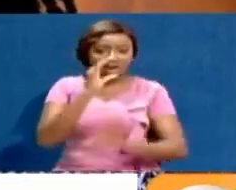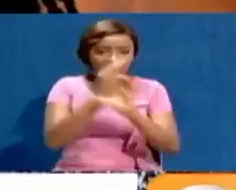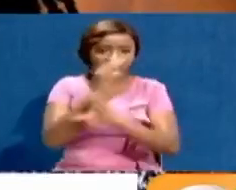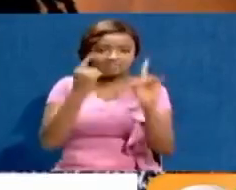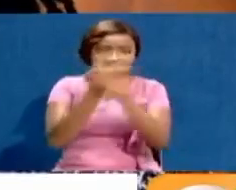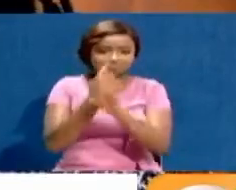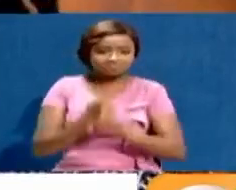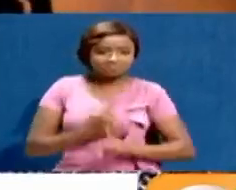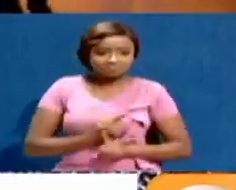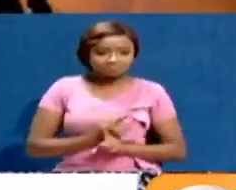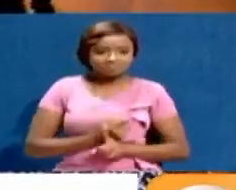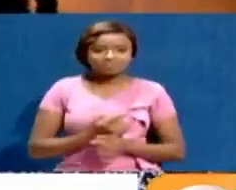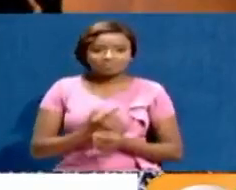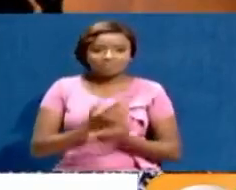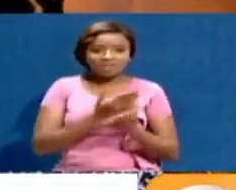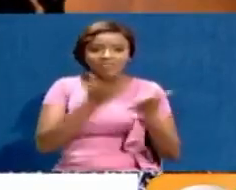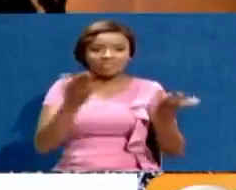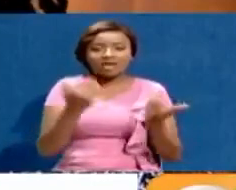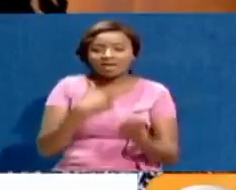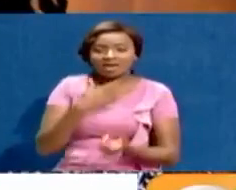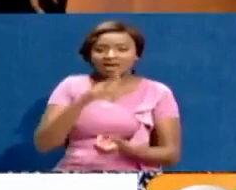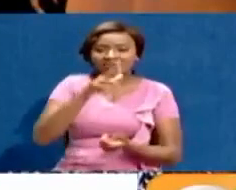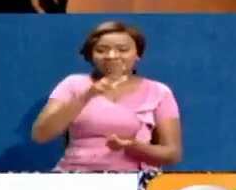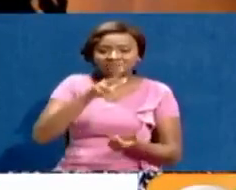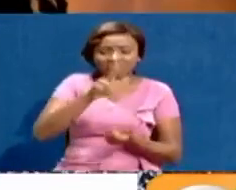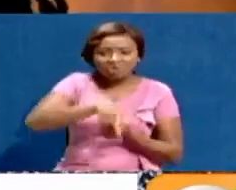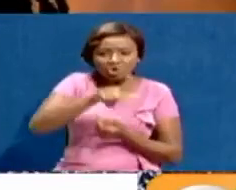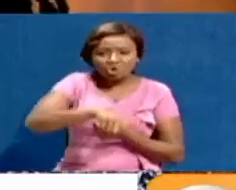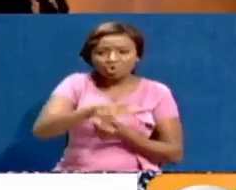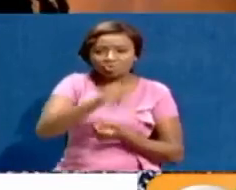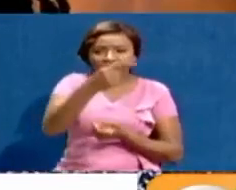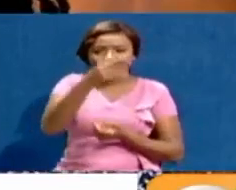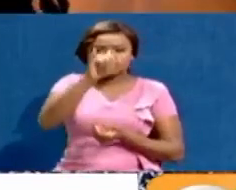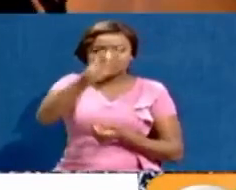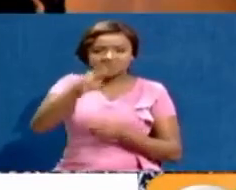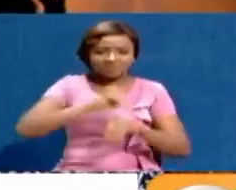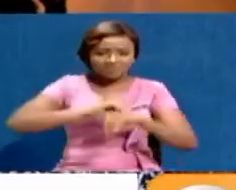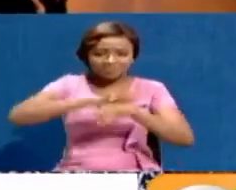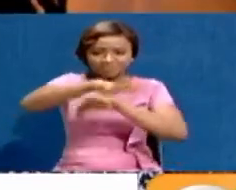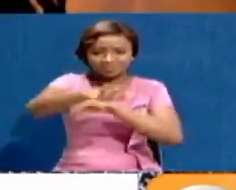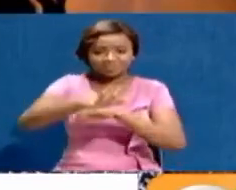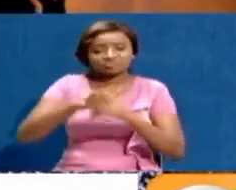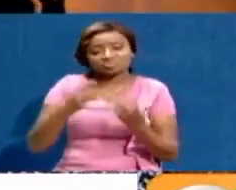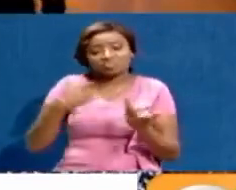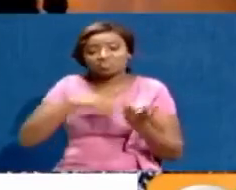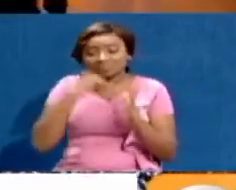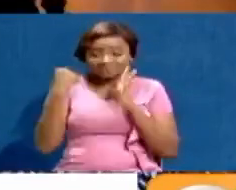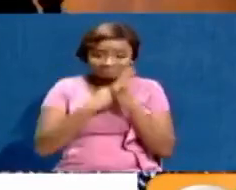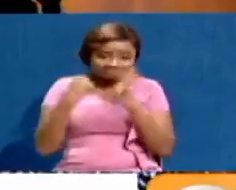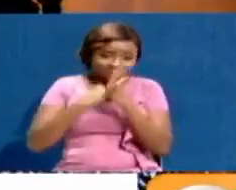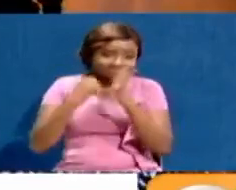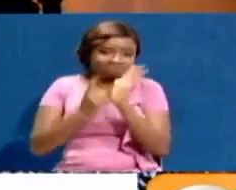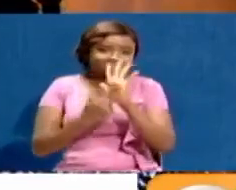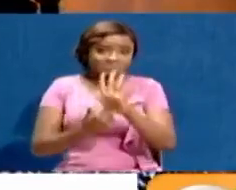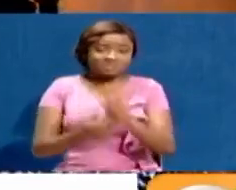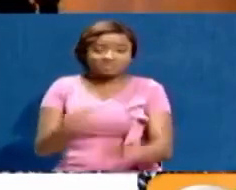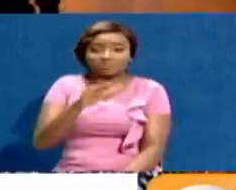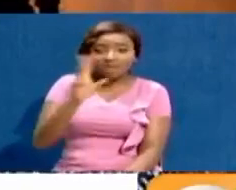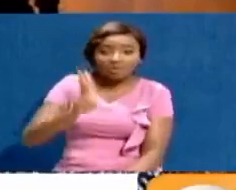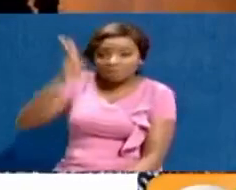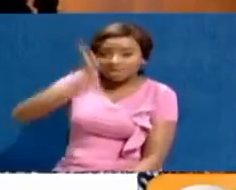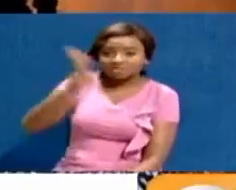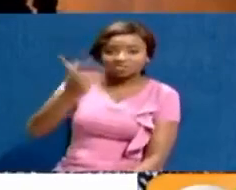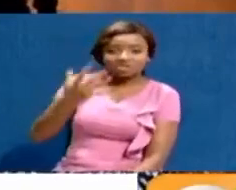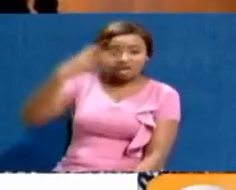prevalence. While they are low HIV prevalence, we are actually on our toes right now. Counties like in Wajir and